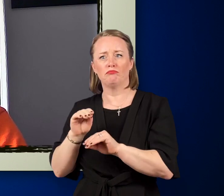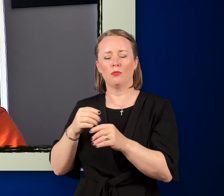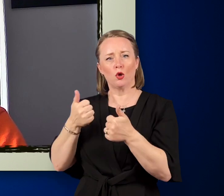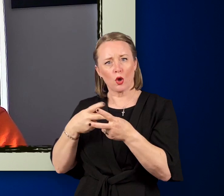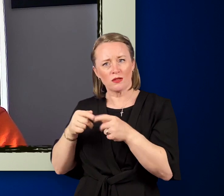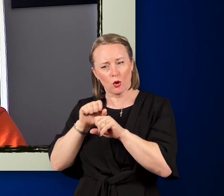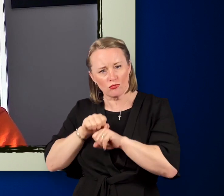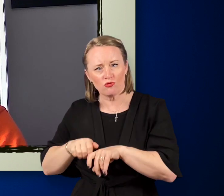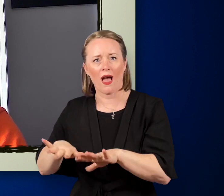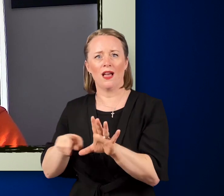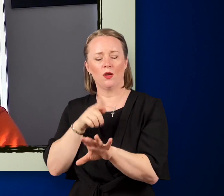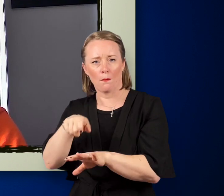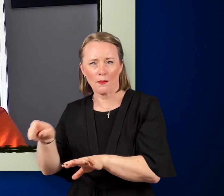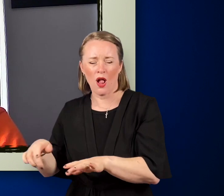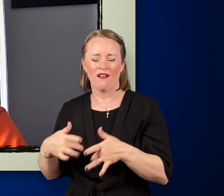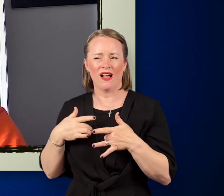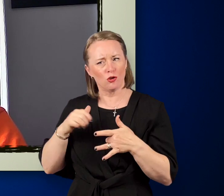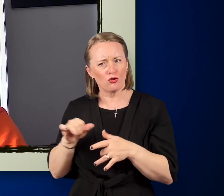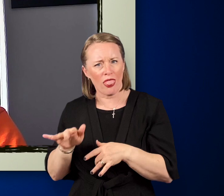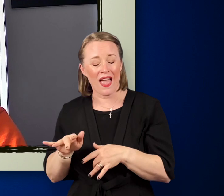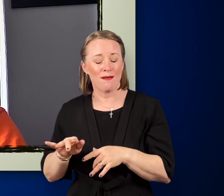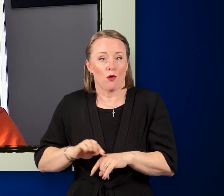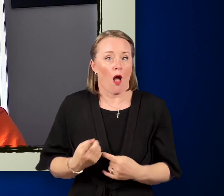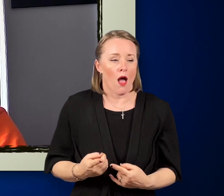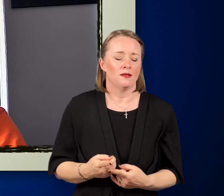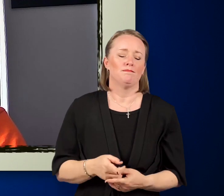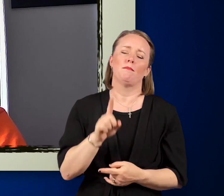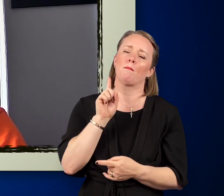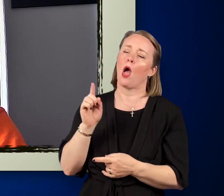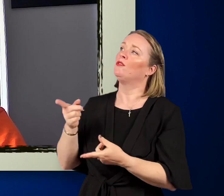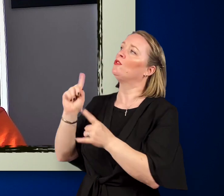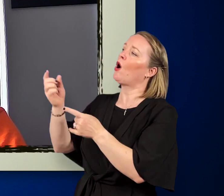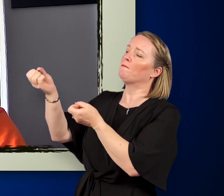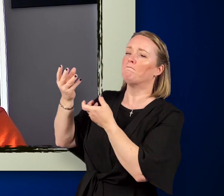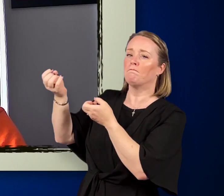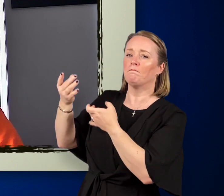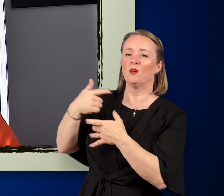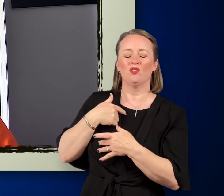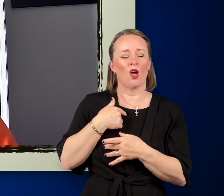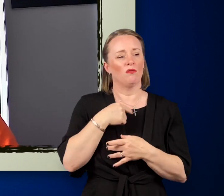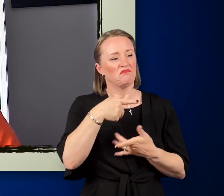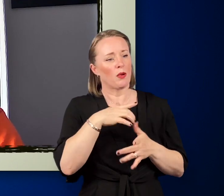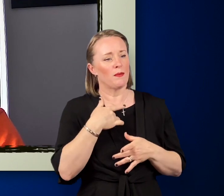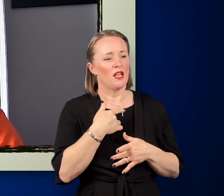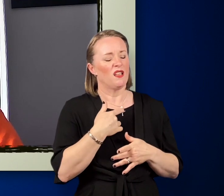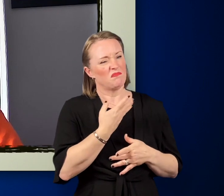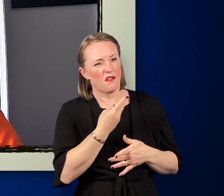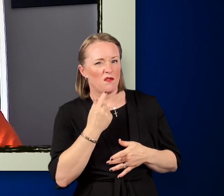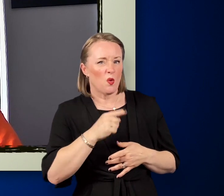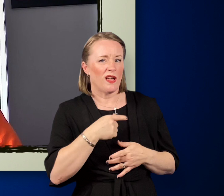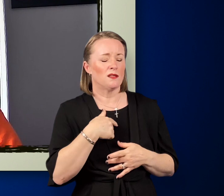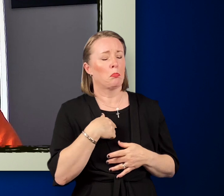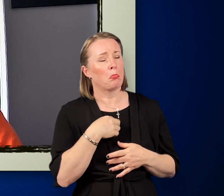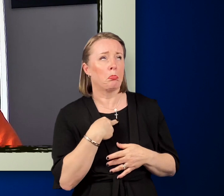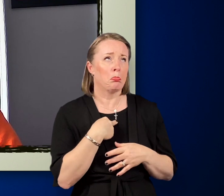crucial period of time. But God did speak to me, and after a few weeks of me moping about, he told me to be patient and